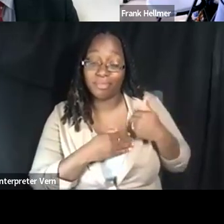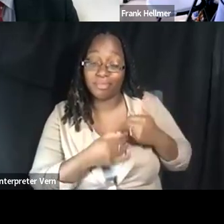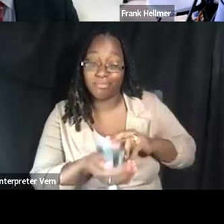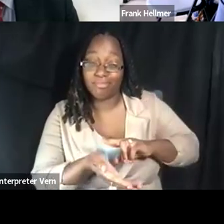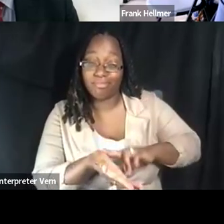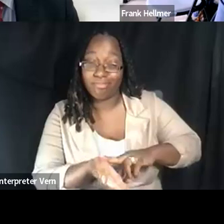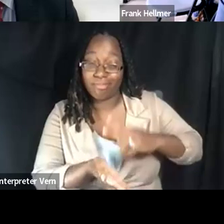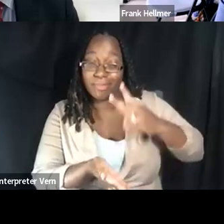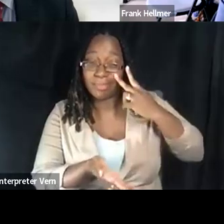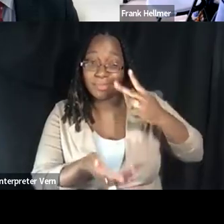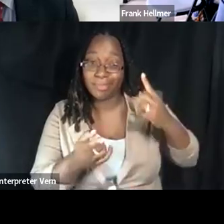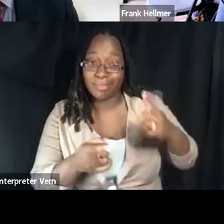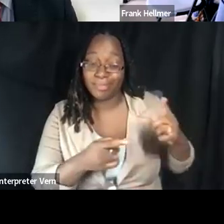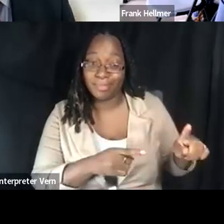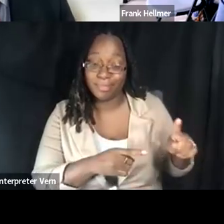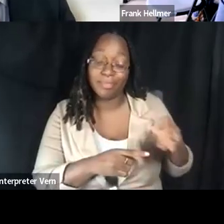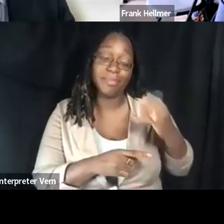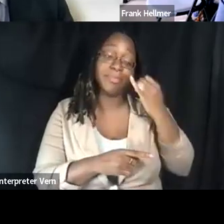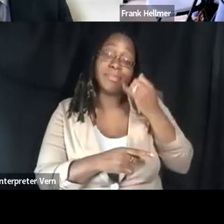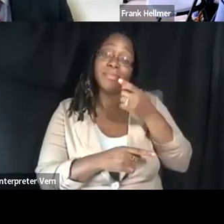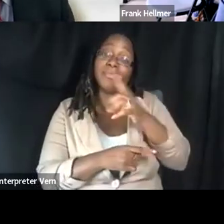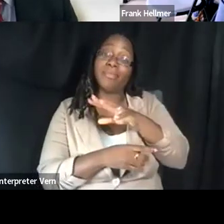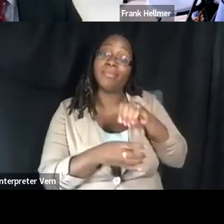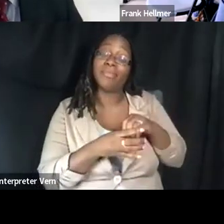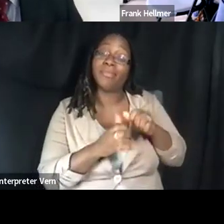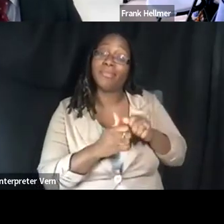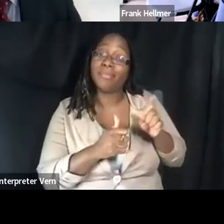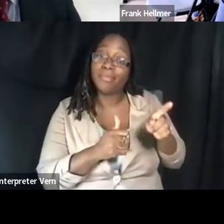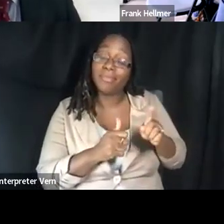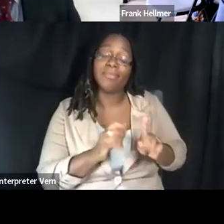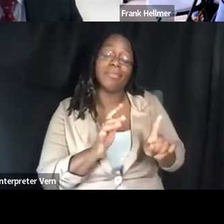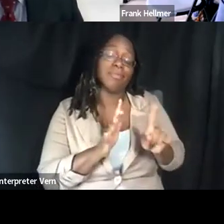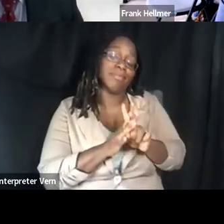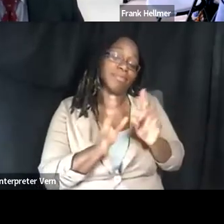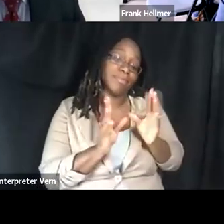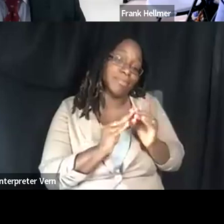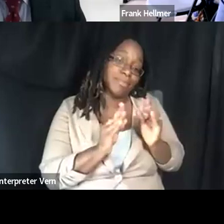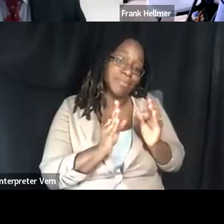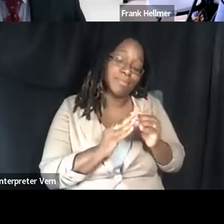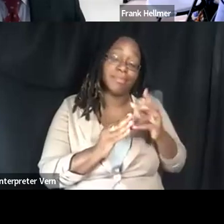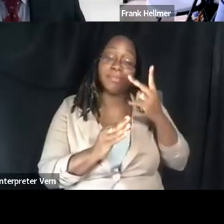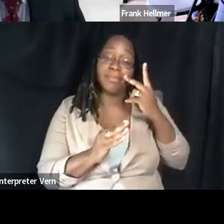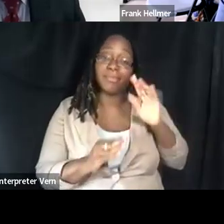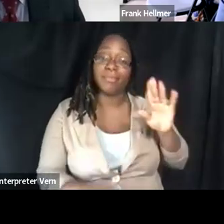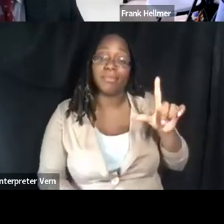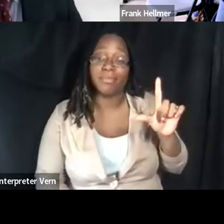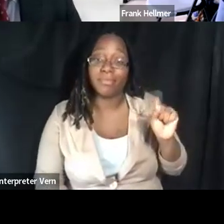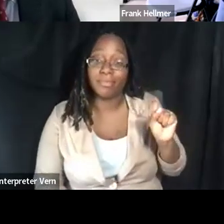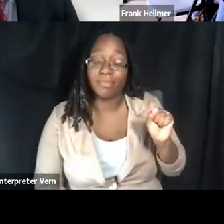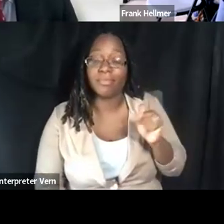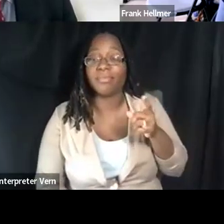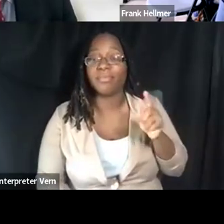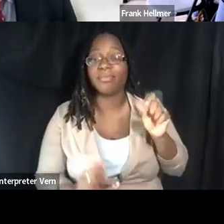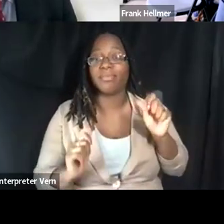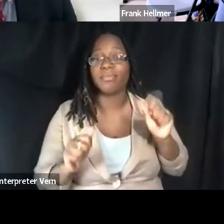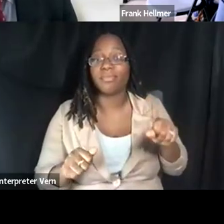with them in some way, go to meetings, be on their listservs, they will be able to screen out all